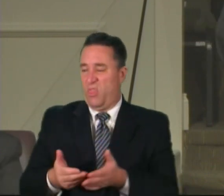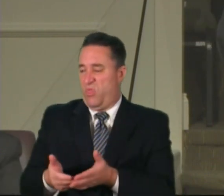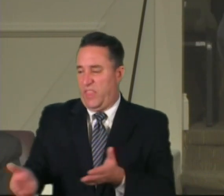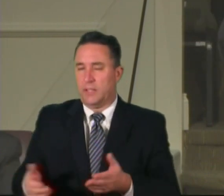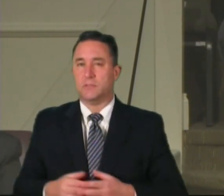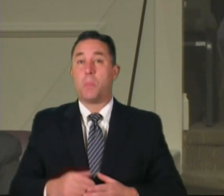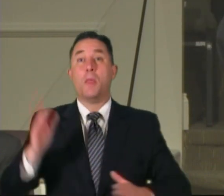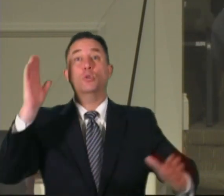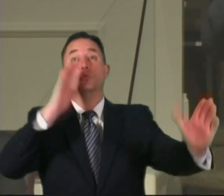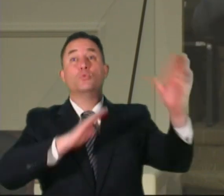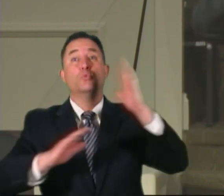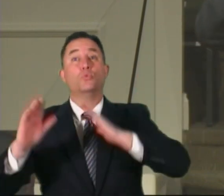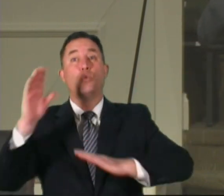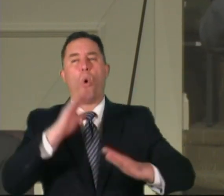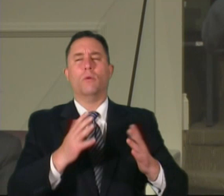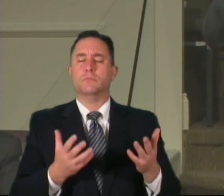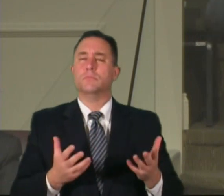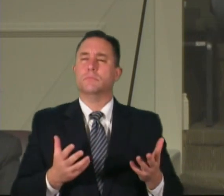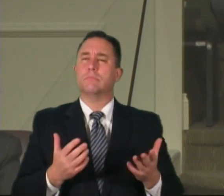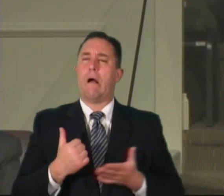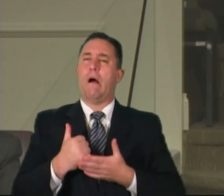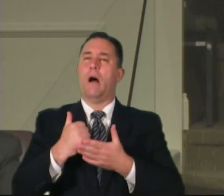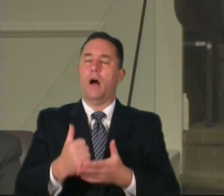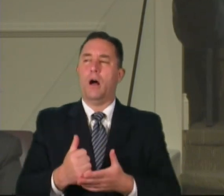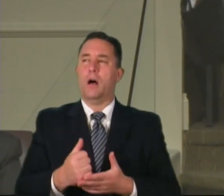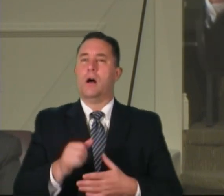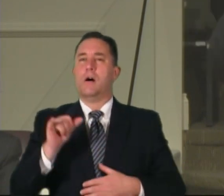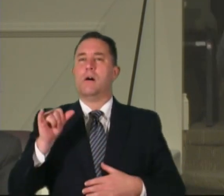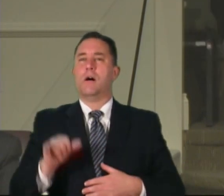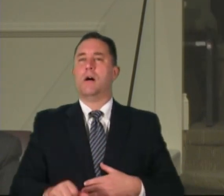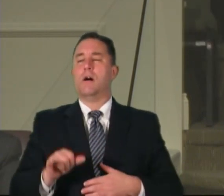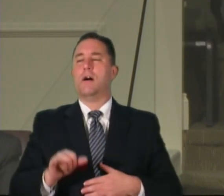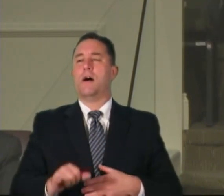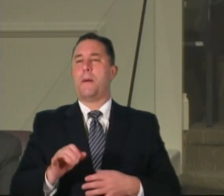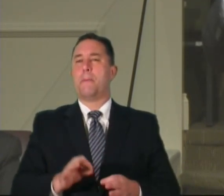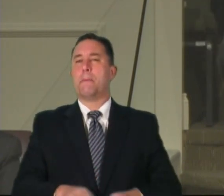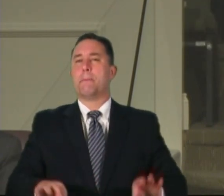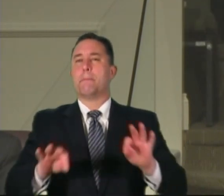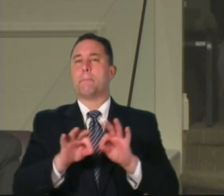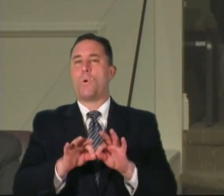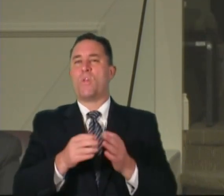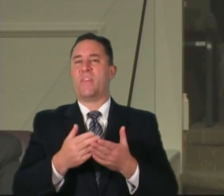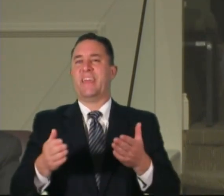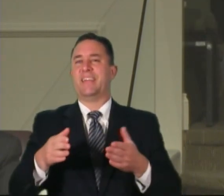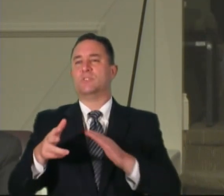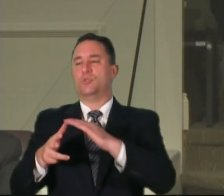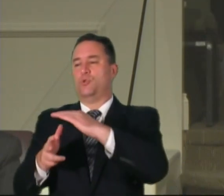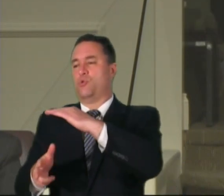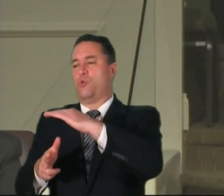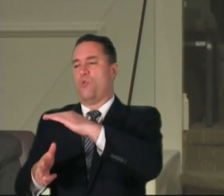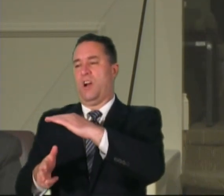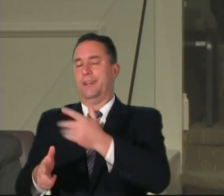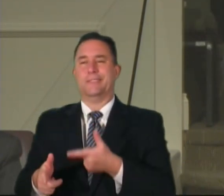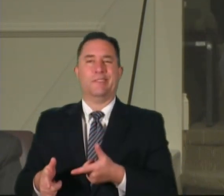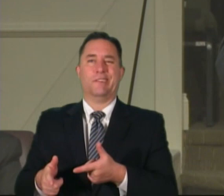about a storm kind of helps you see how important the stuff in your garage really